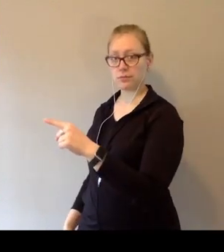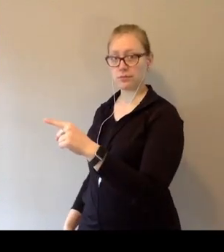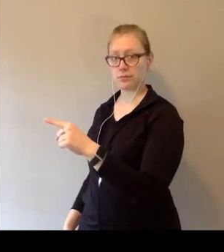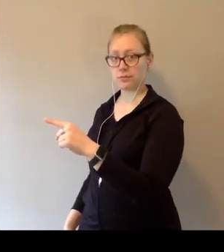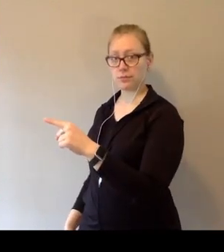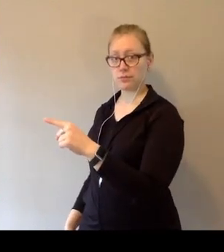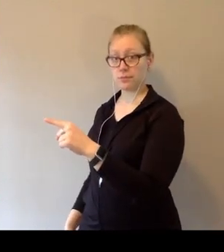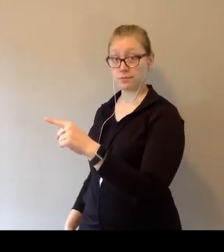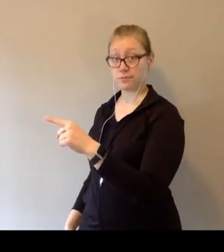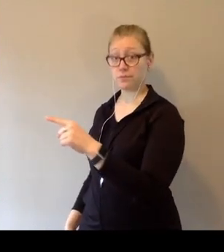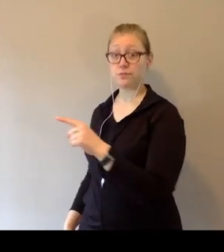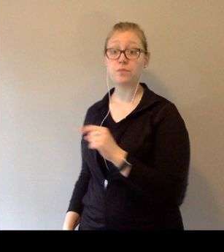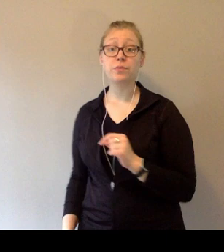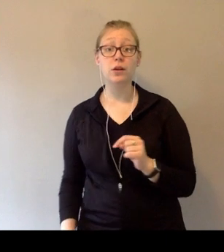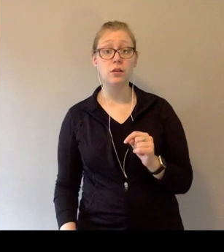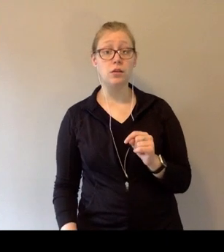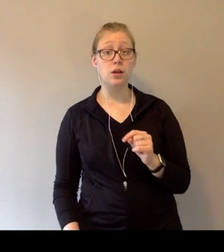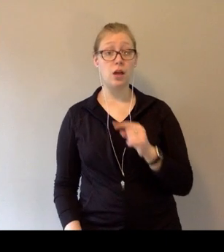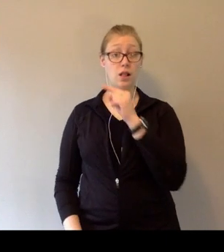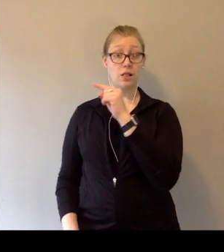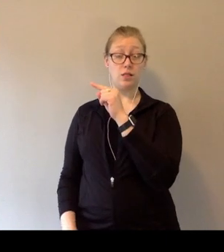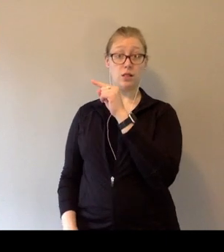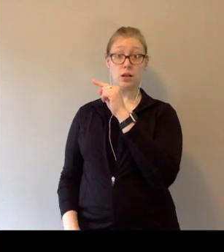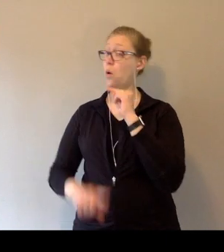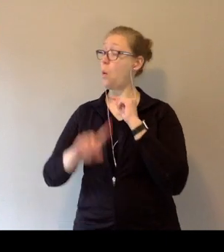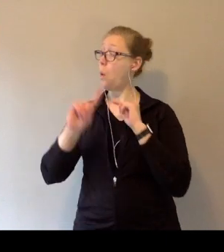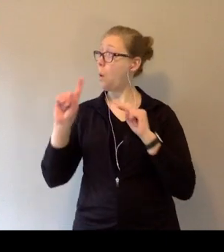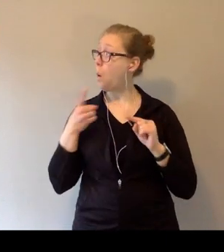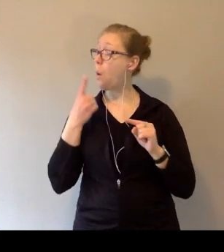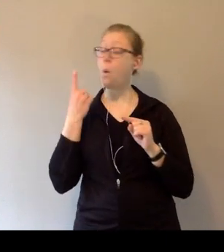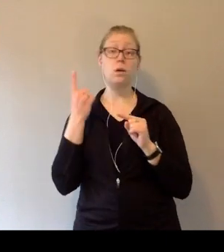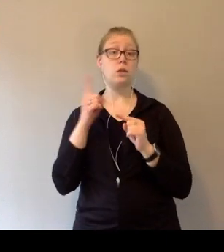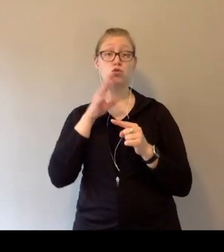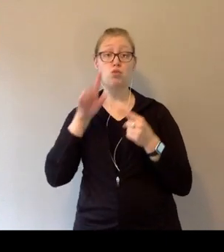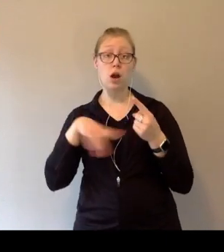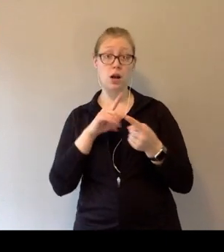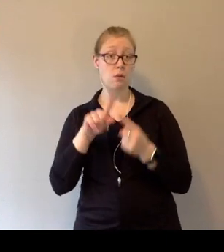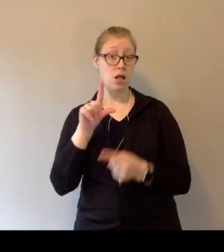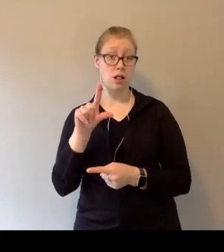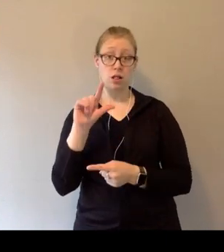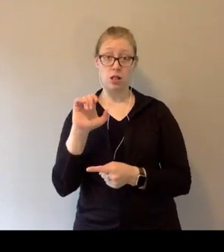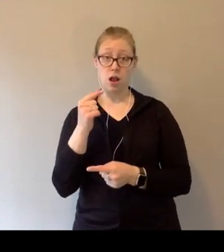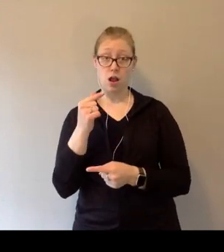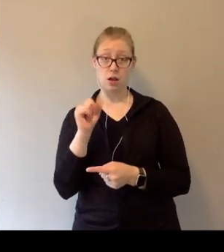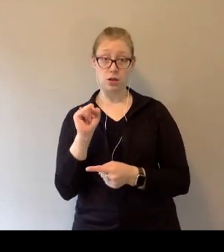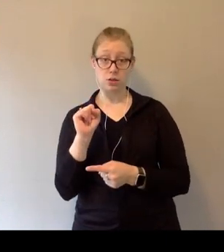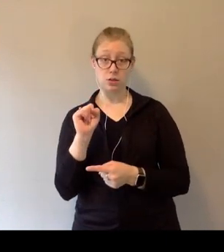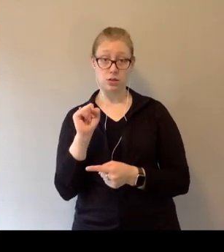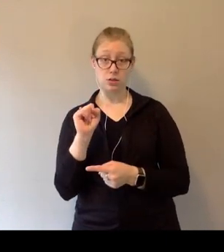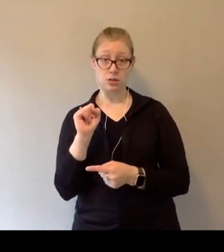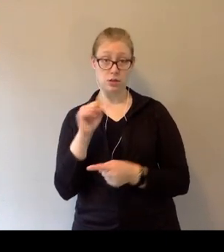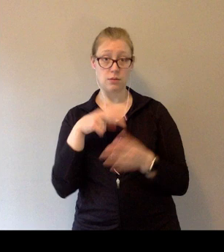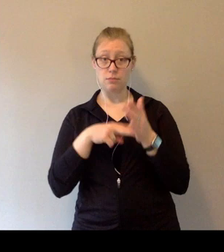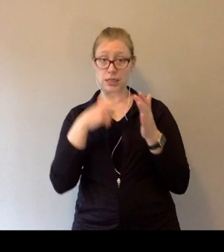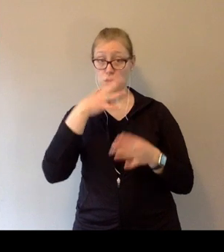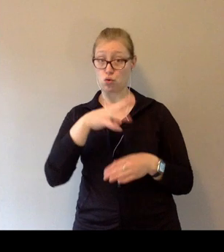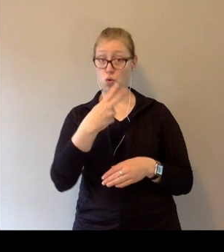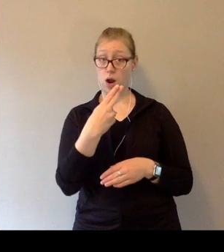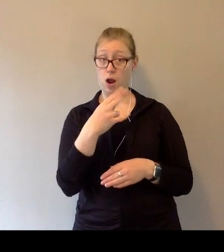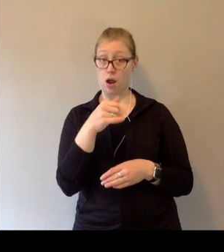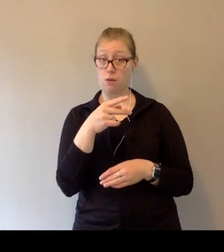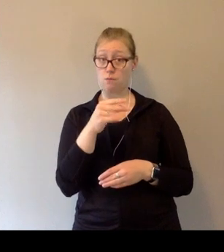side. This ratio only deals with the legs, and it's given the name tangent.